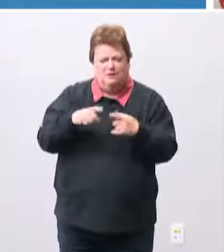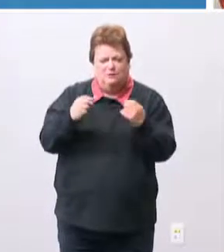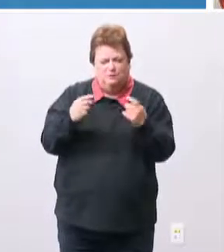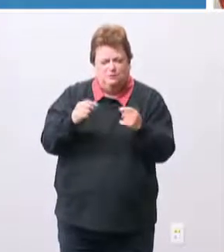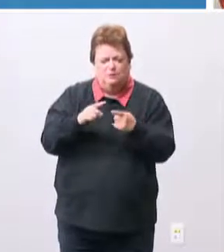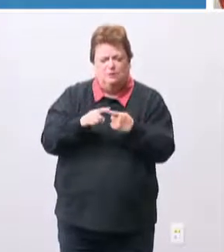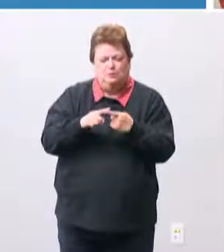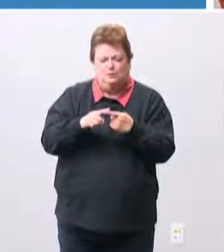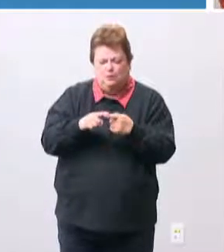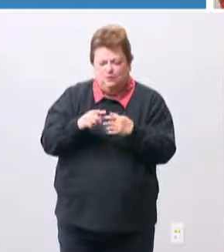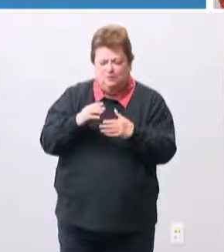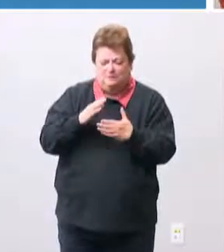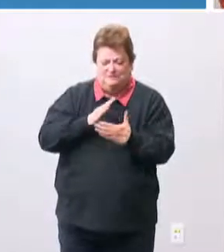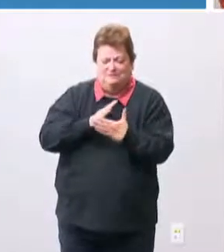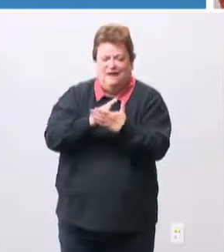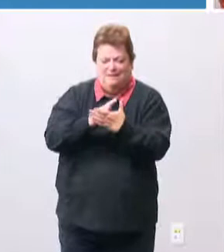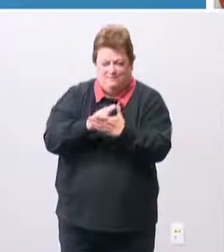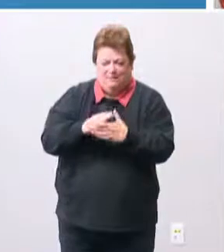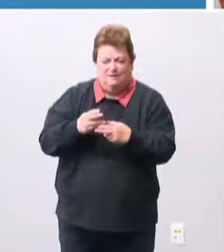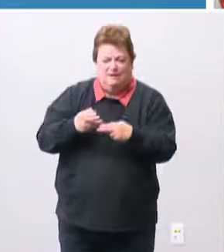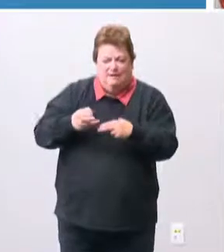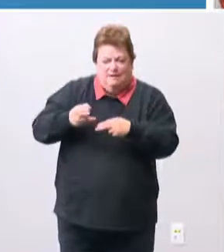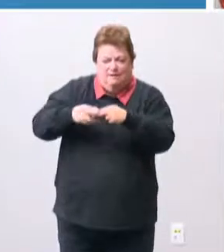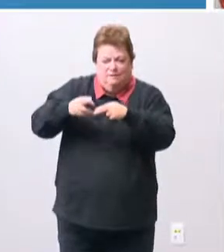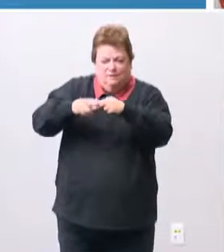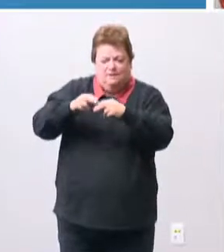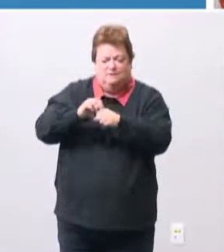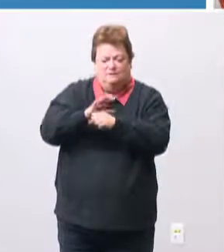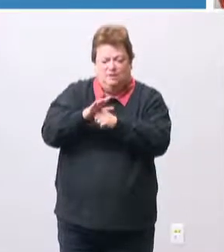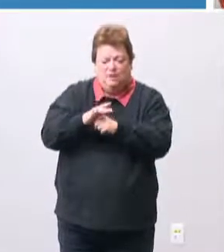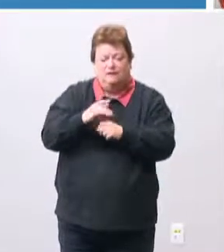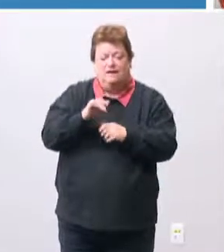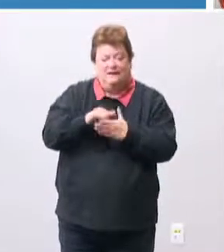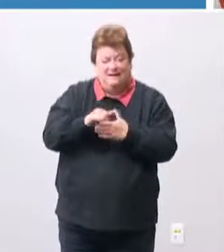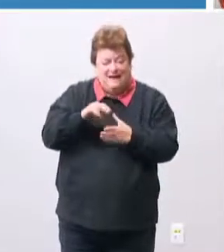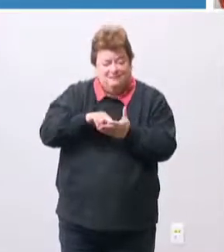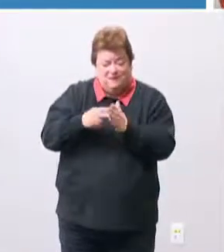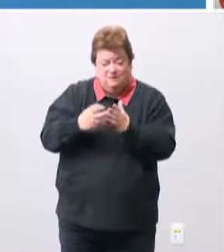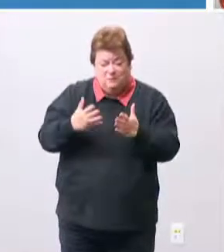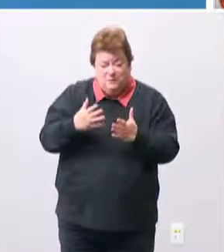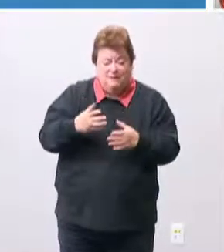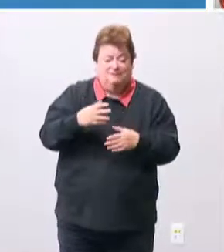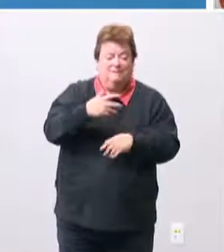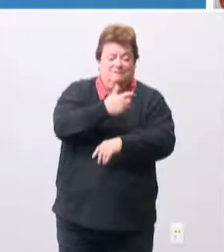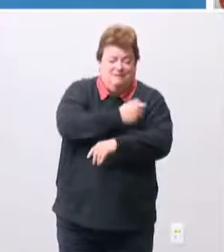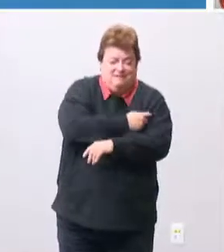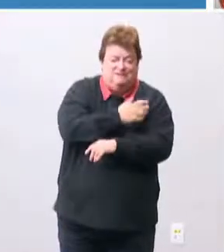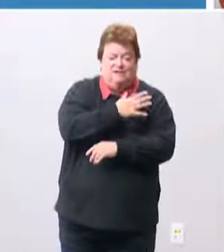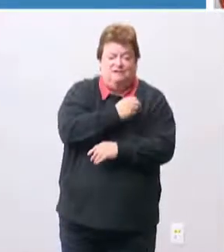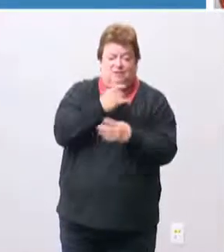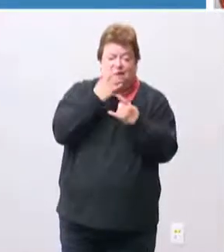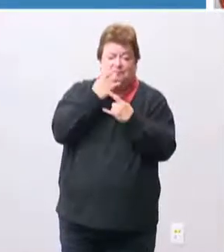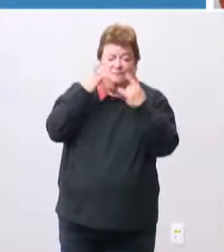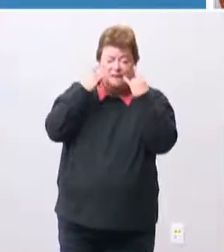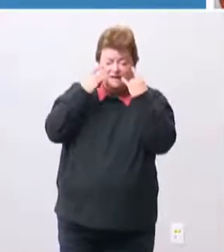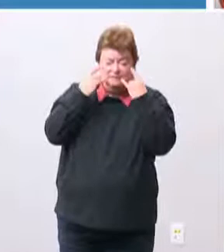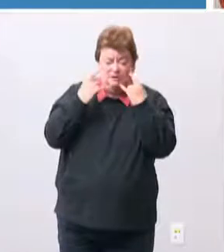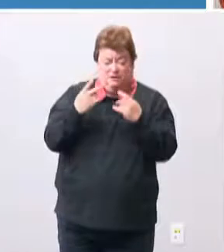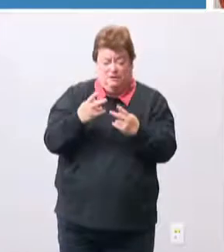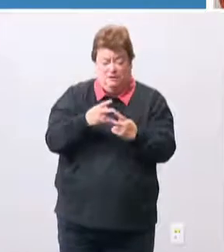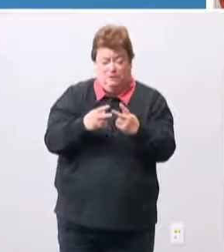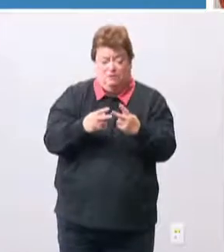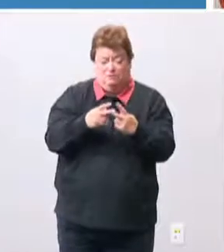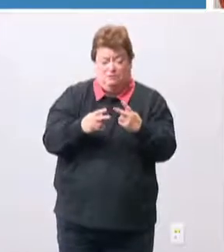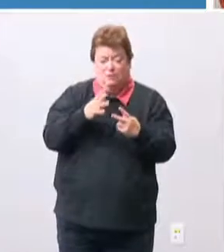of COVID-19 in our community, including getting vaccinated and wearing a mask. Those actions will help us push through